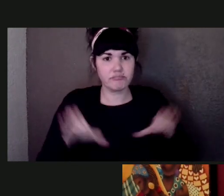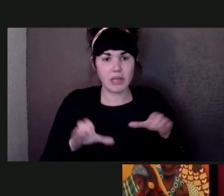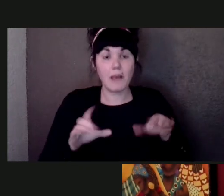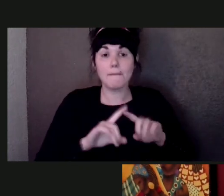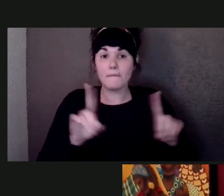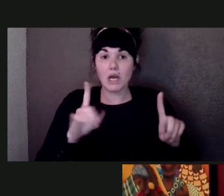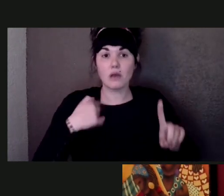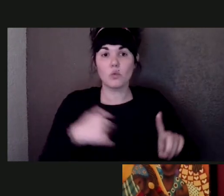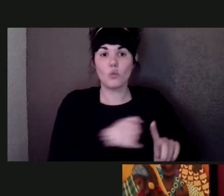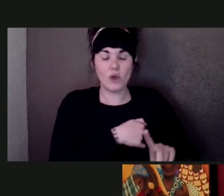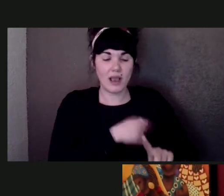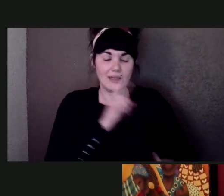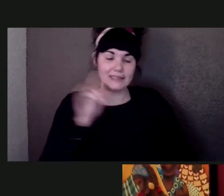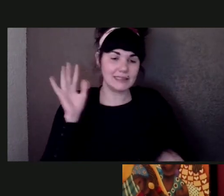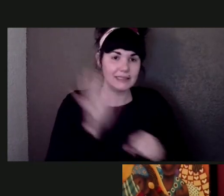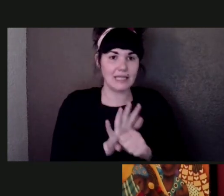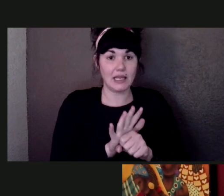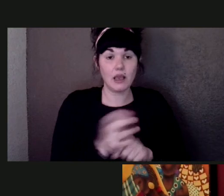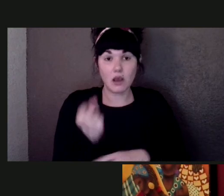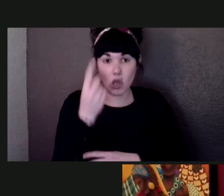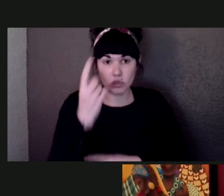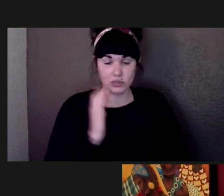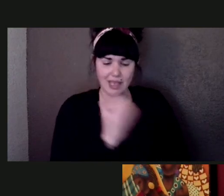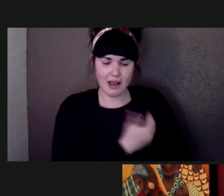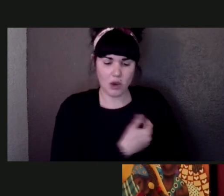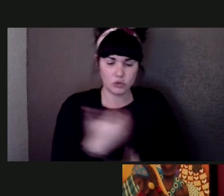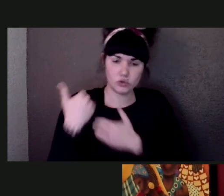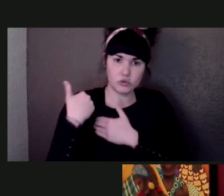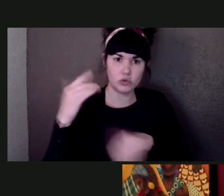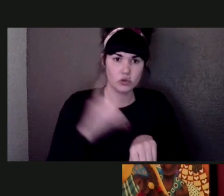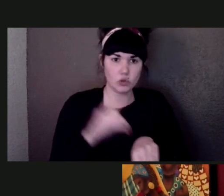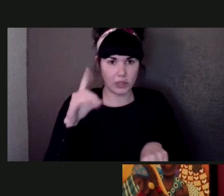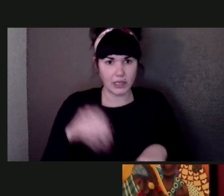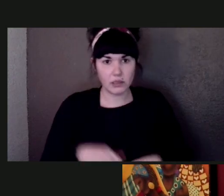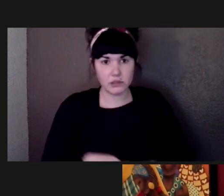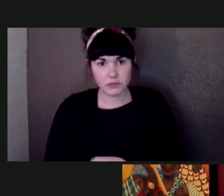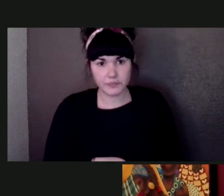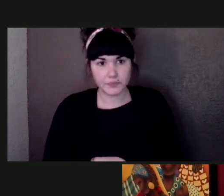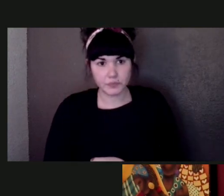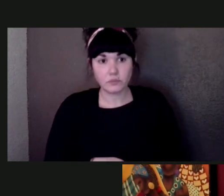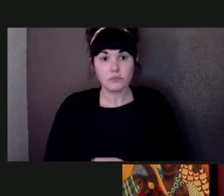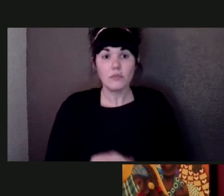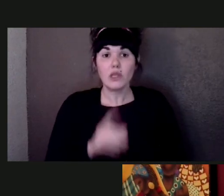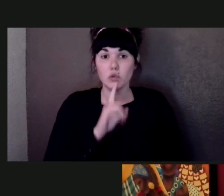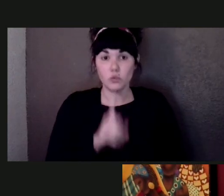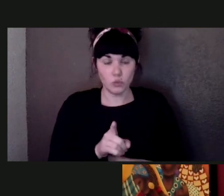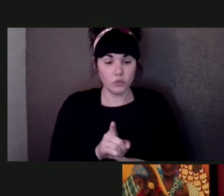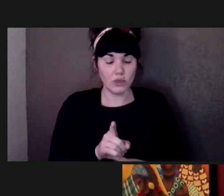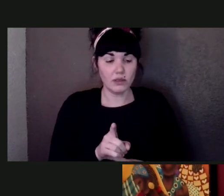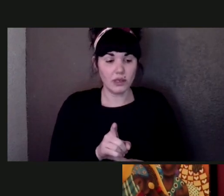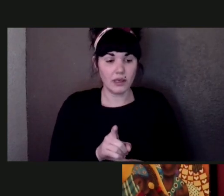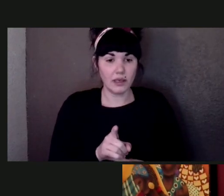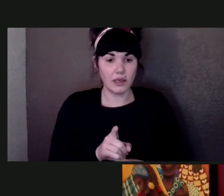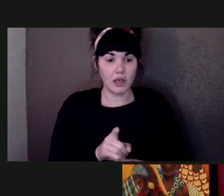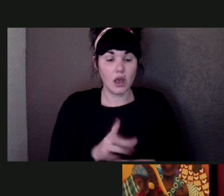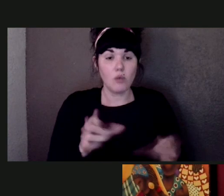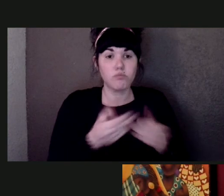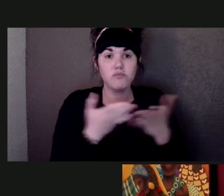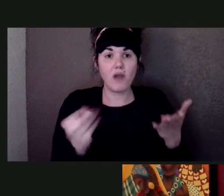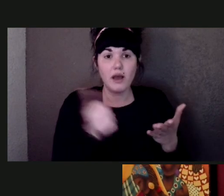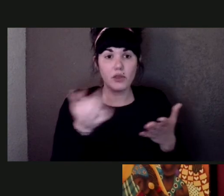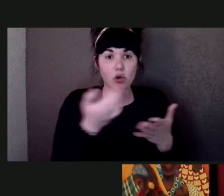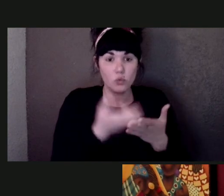and we understand, you know, our duties to be able to align them to these other resources, uh, with many of the organizations that, you know, may